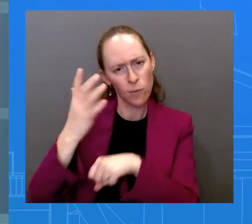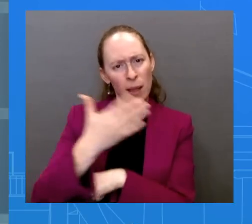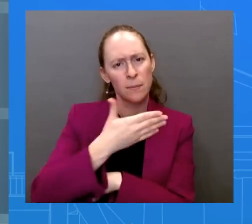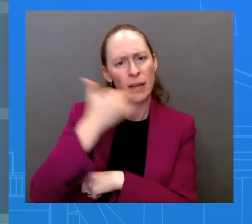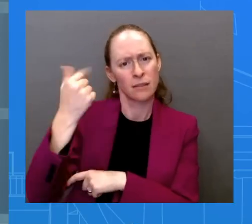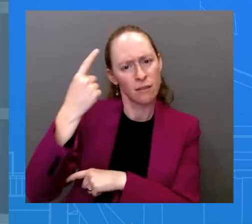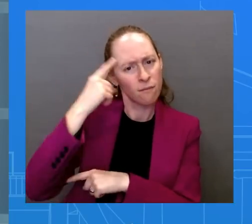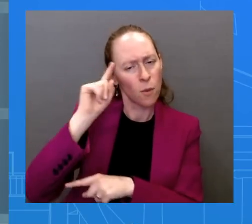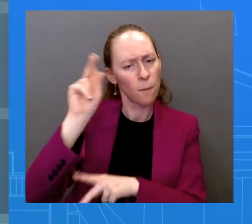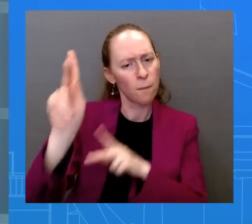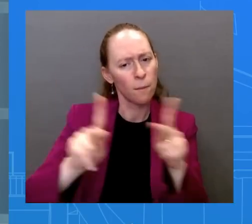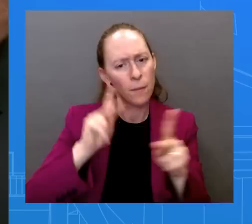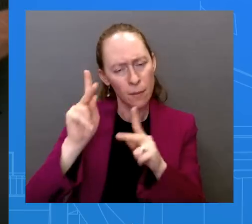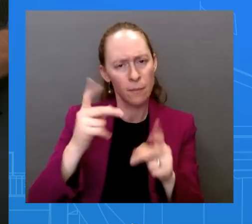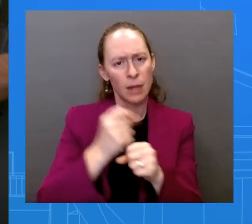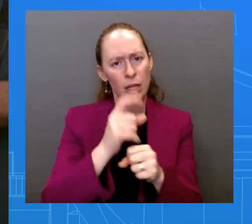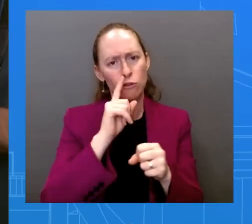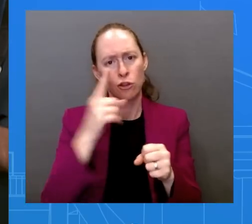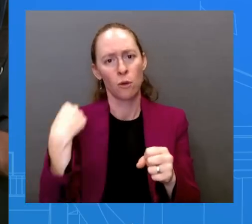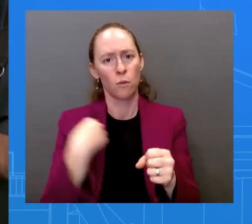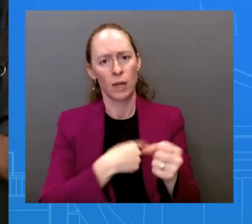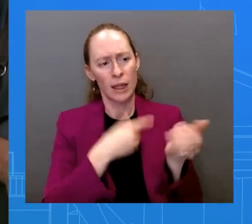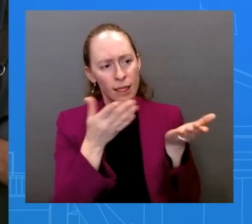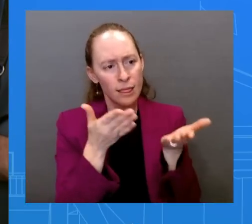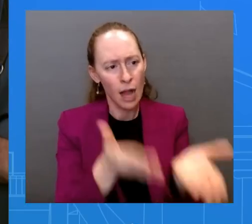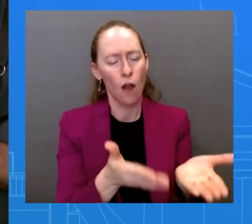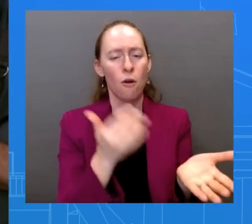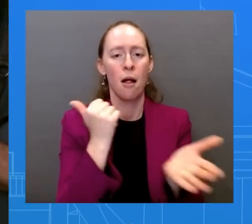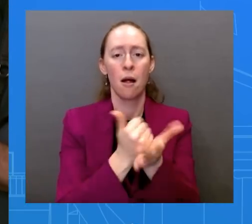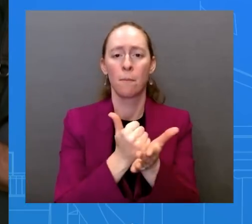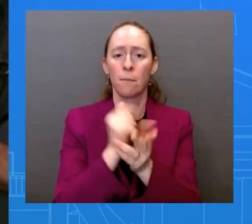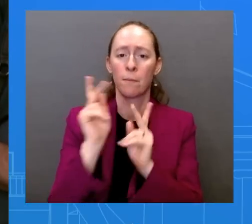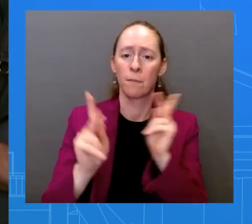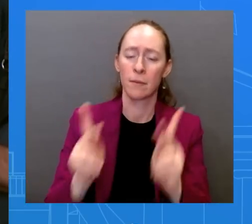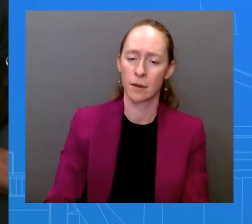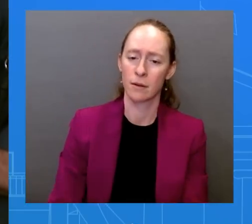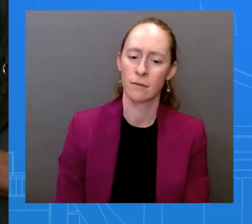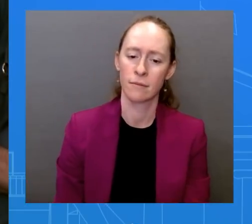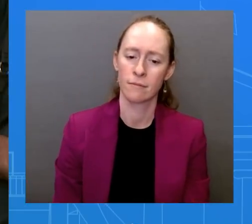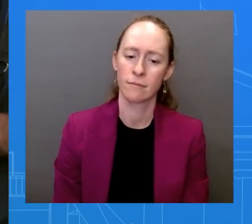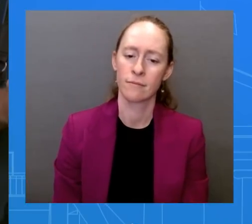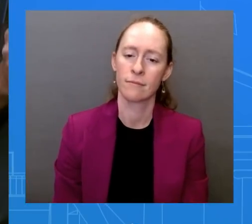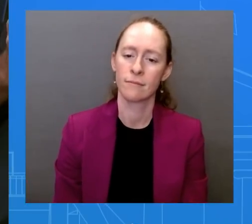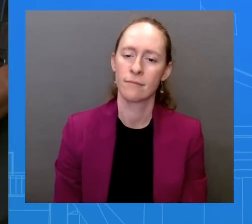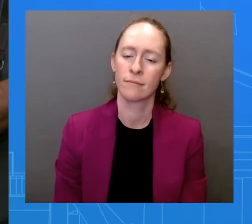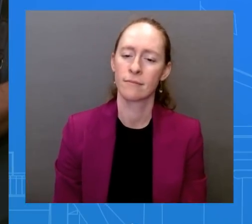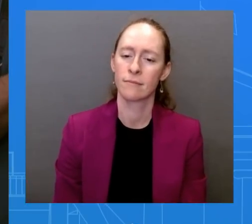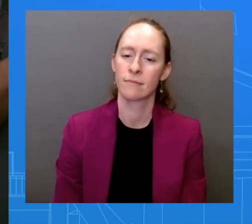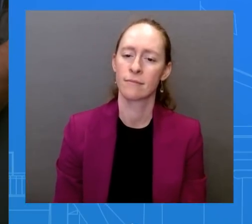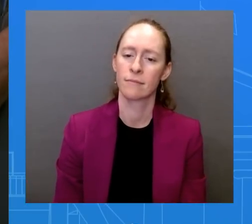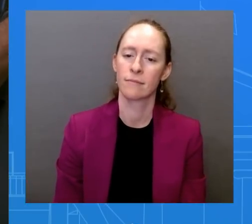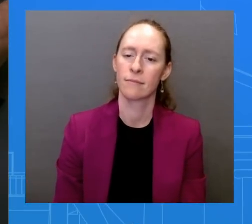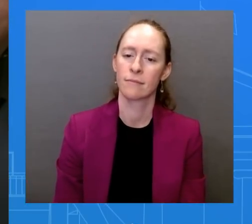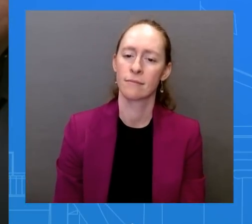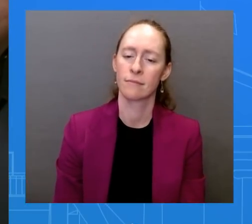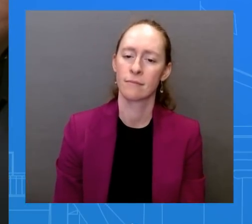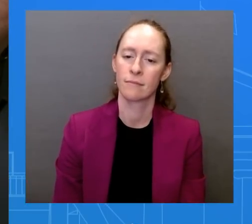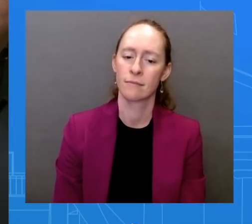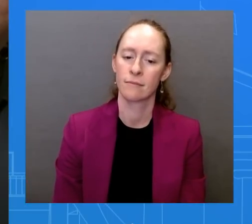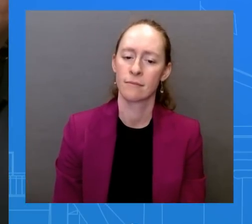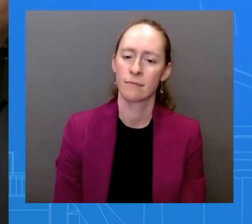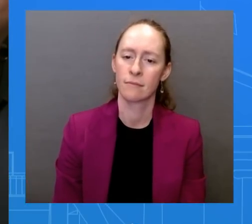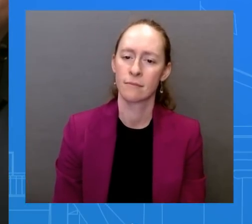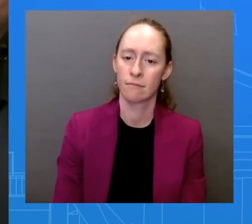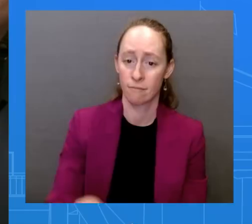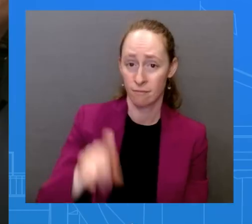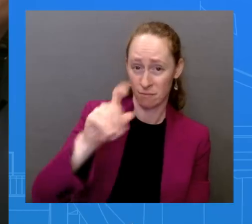the people in the state. Is there any concern if there is a perception that there might be politics or personalities